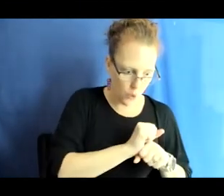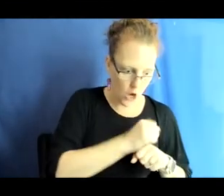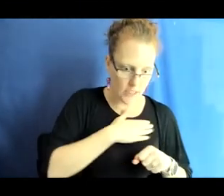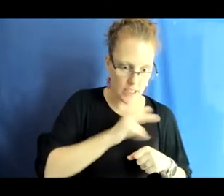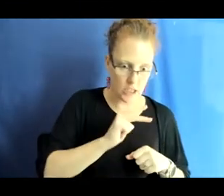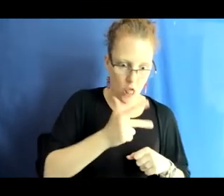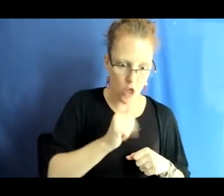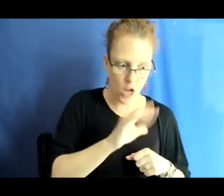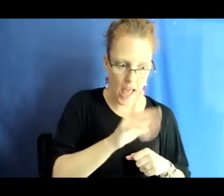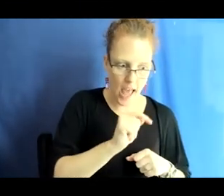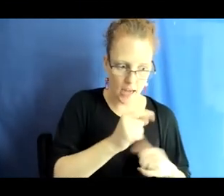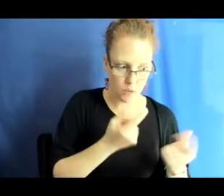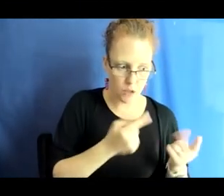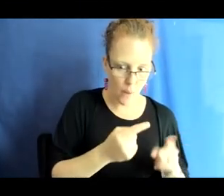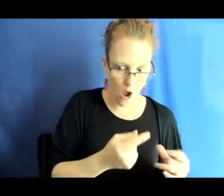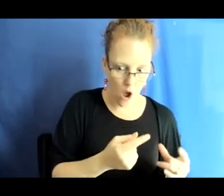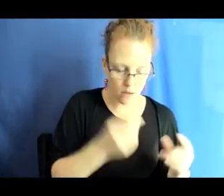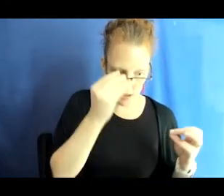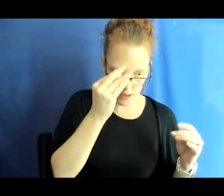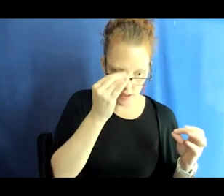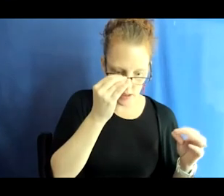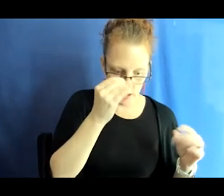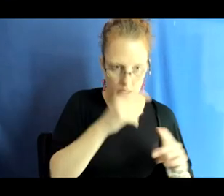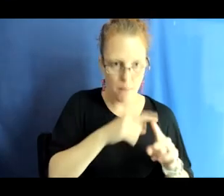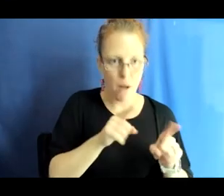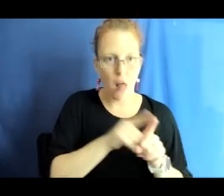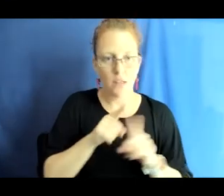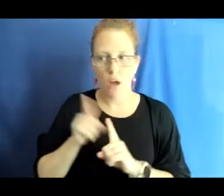like, which is at times almost like